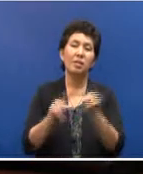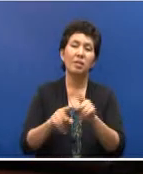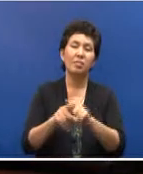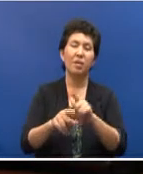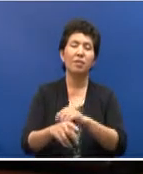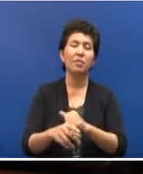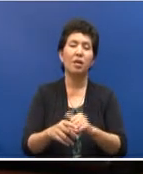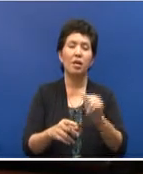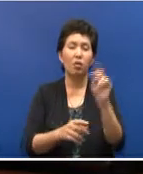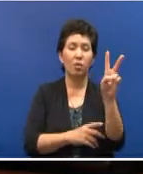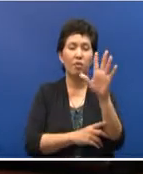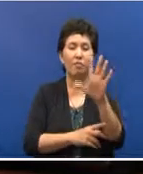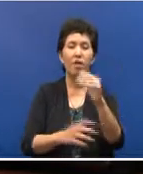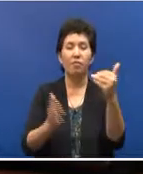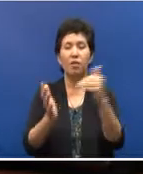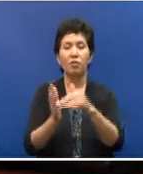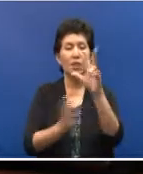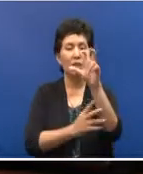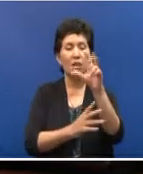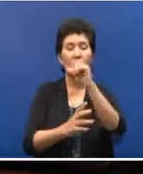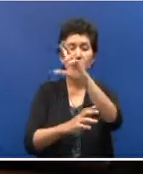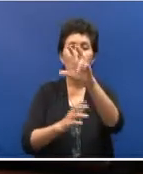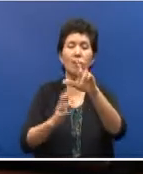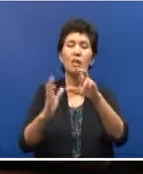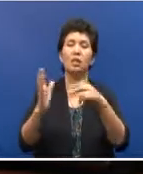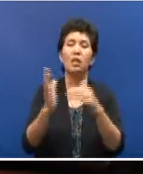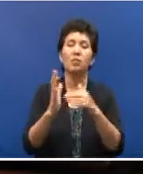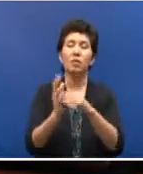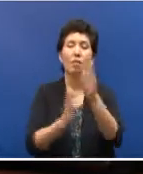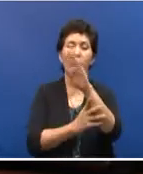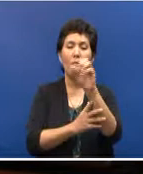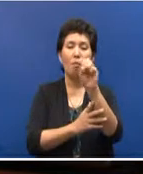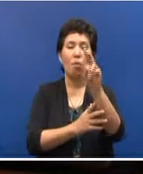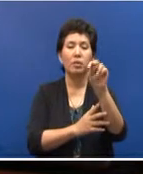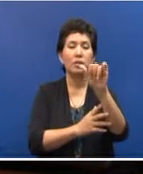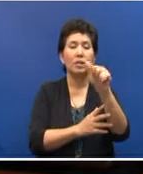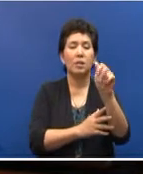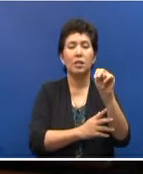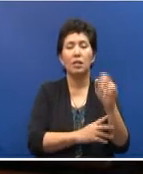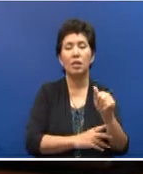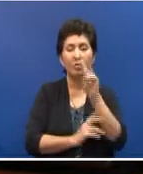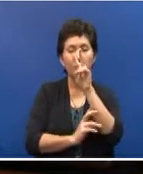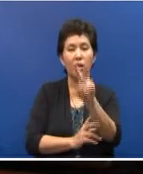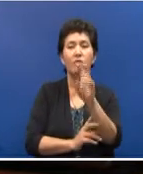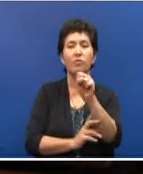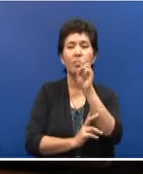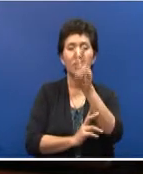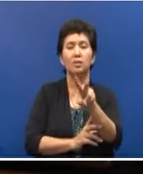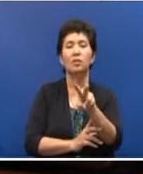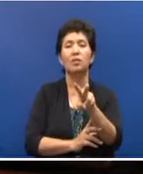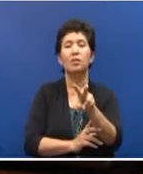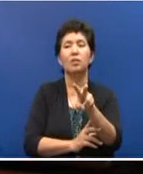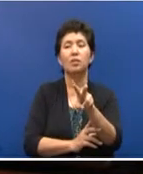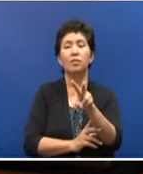another 25,000 to 30,000 Bosnian Muslims. Okay, so you can see that, okay, how it